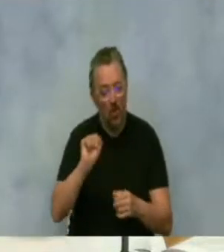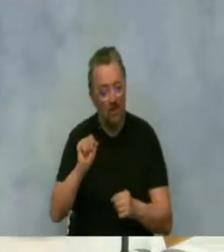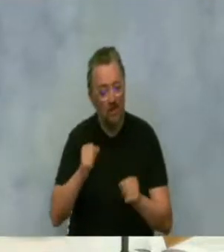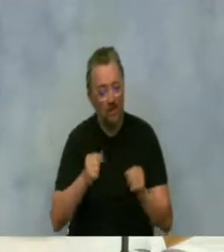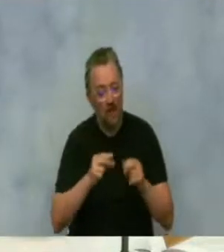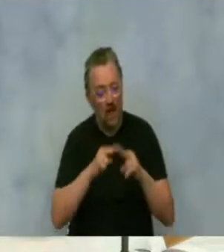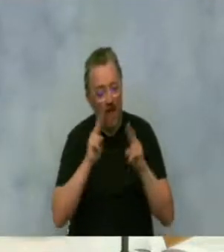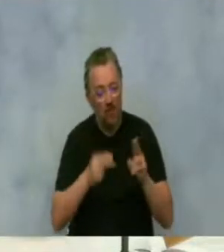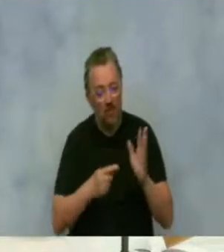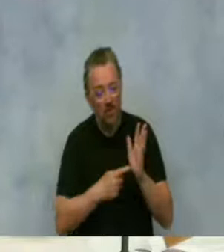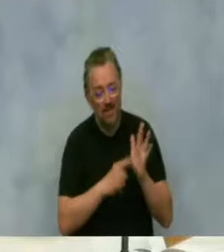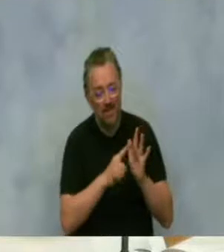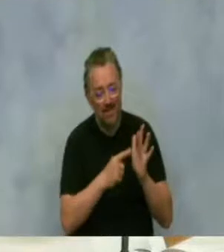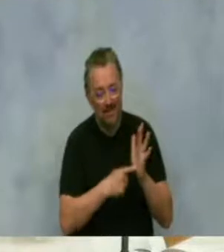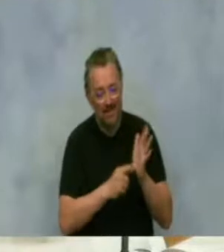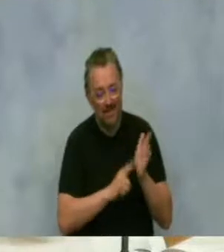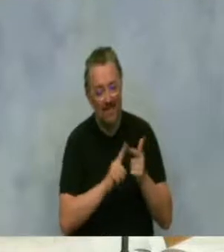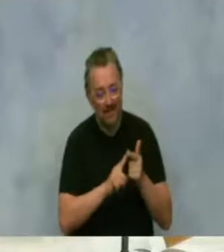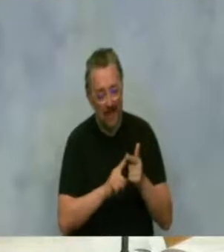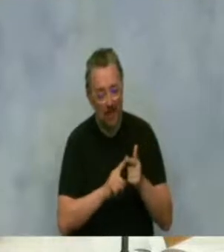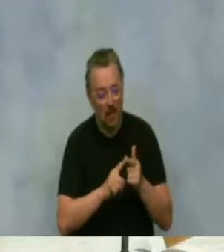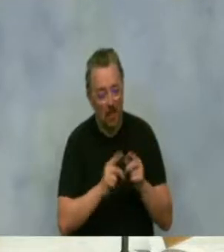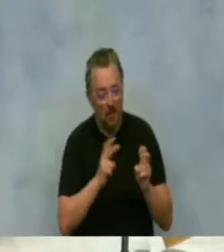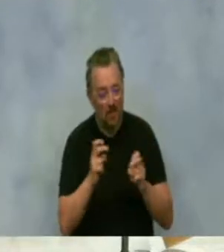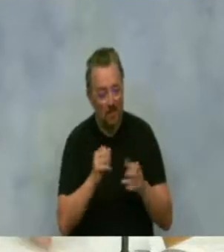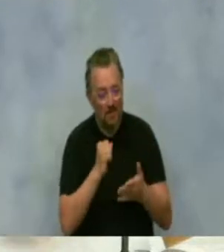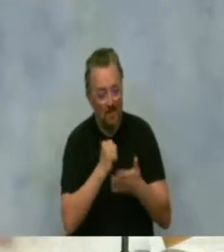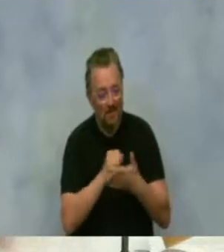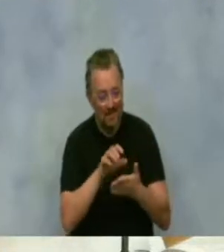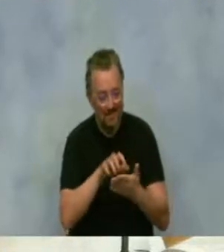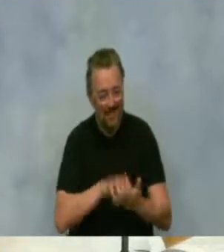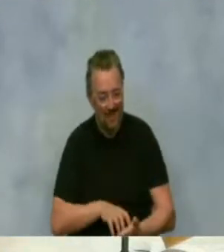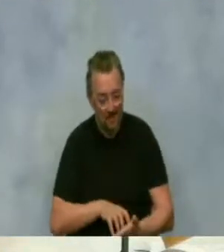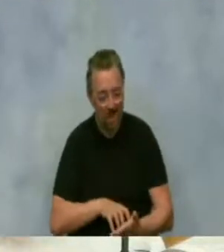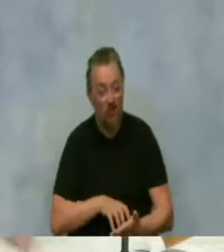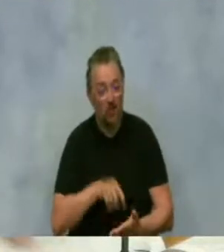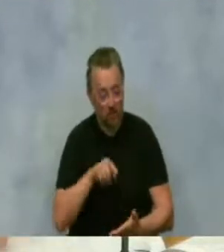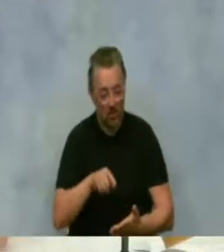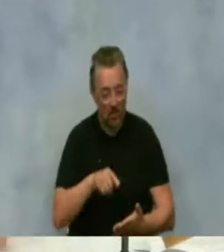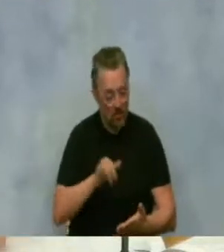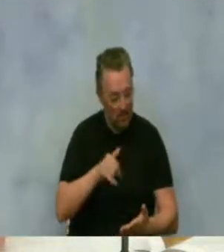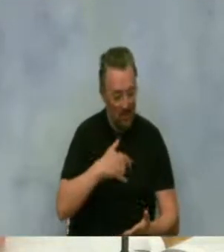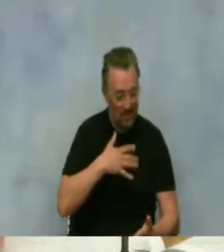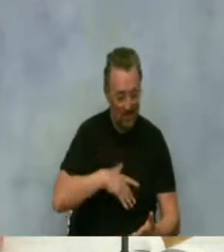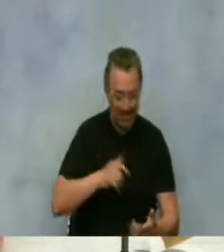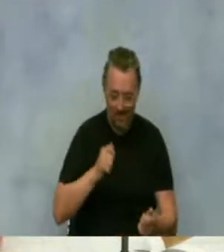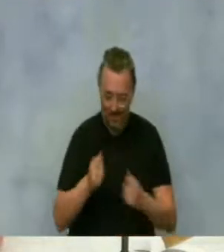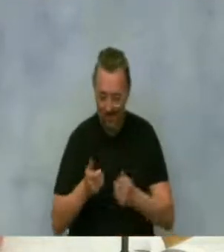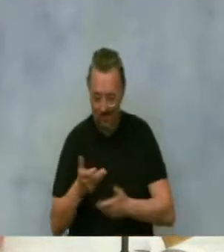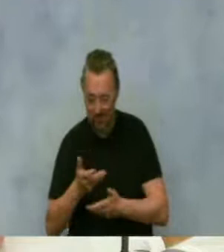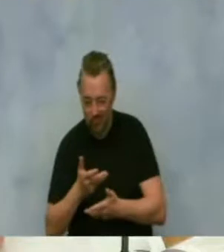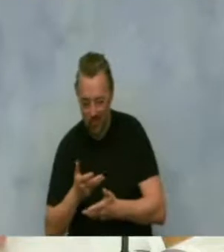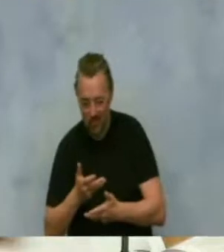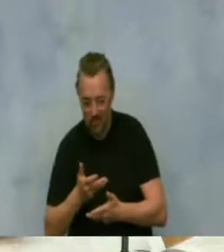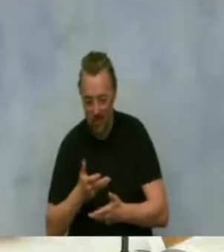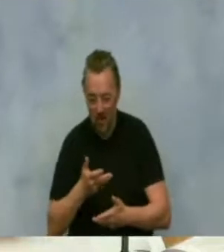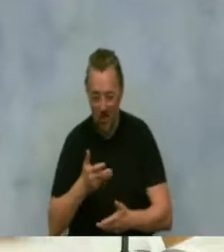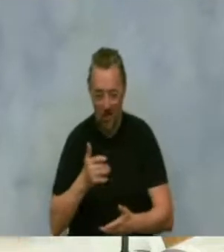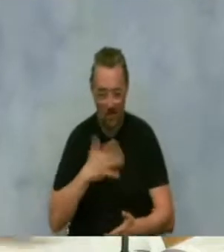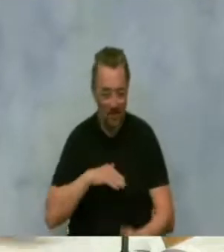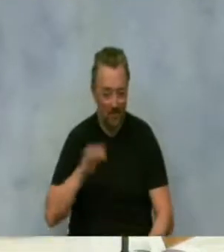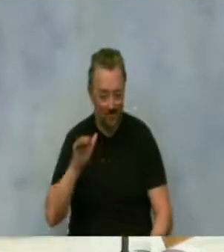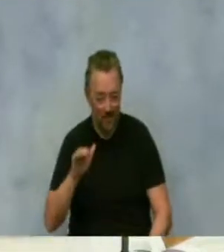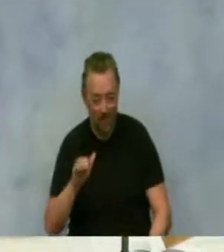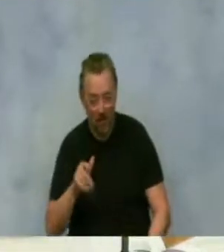So sometimes consultation won't change what we have to do in terms of the way the title deeds are written out, but certainly